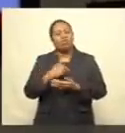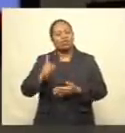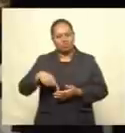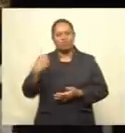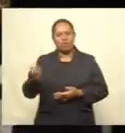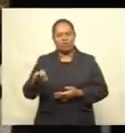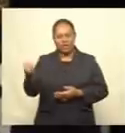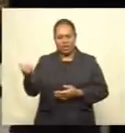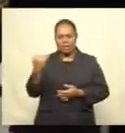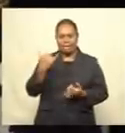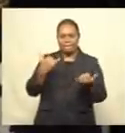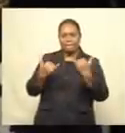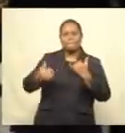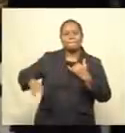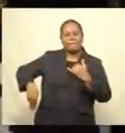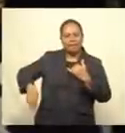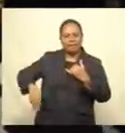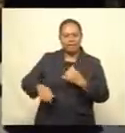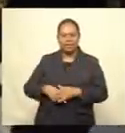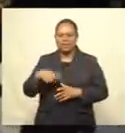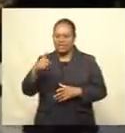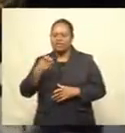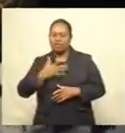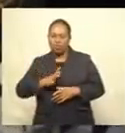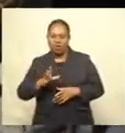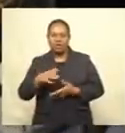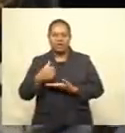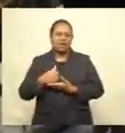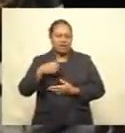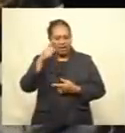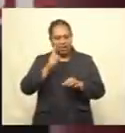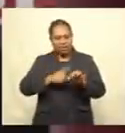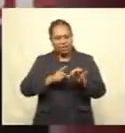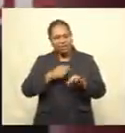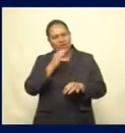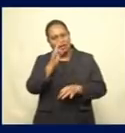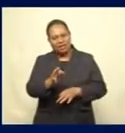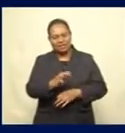tomorrow, whereby members can call for FNPF inquiries.